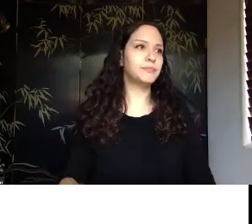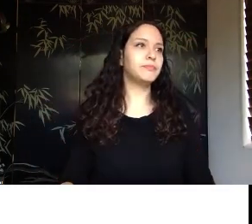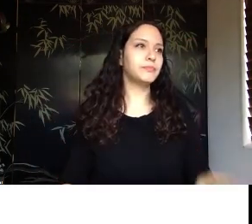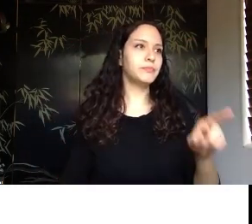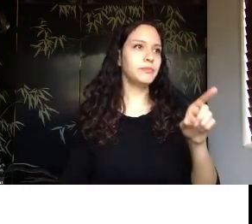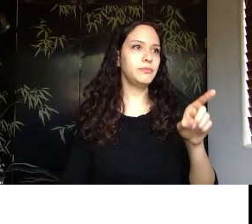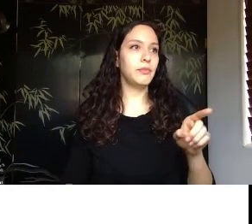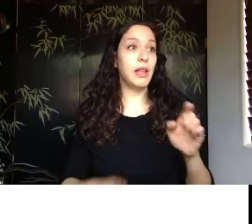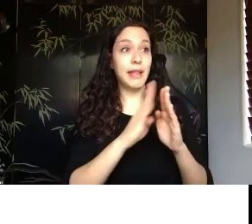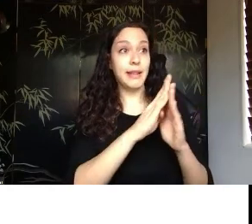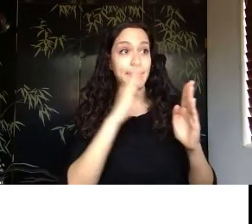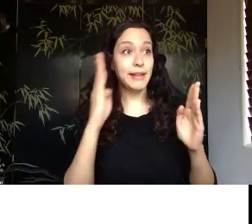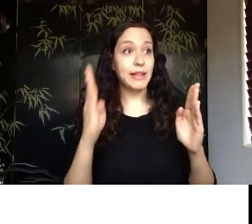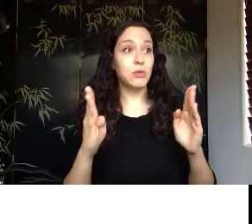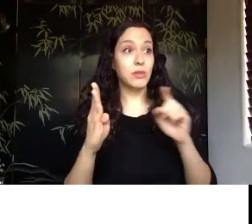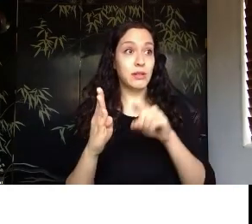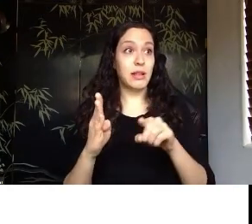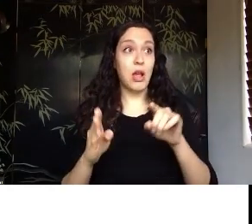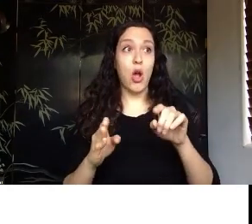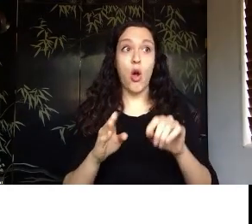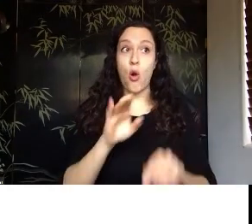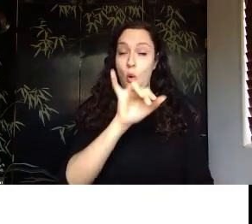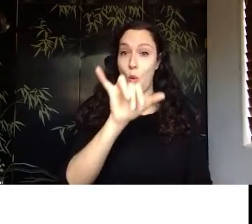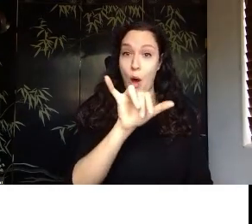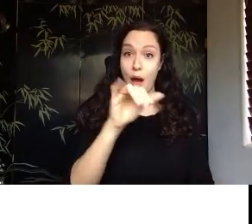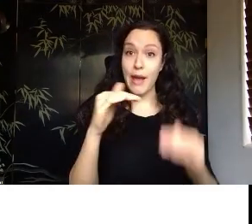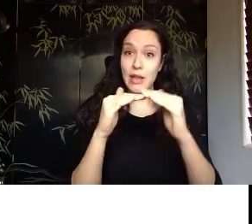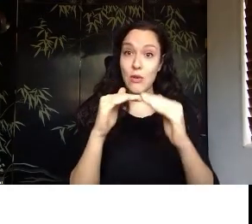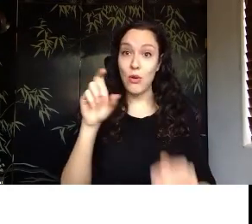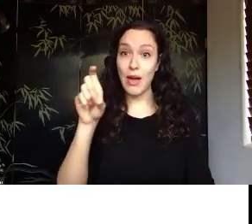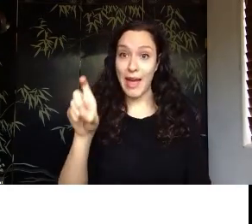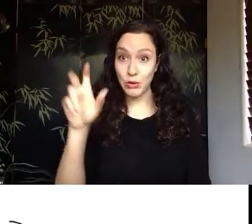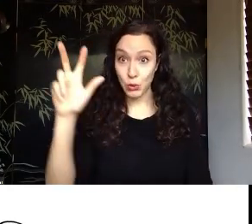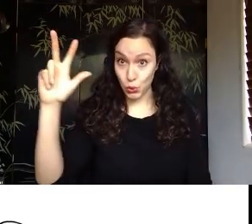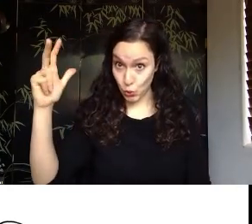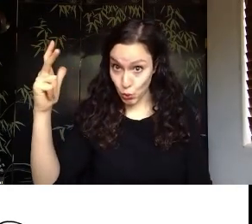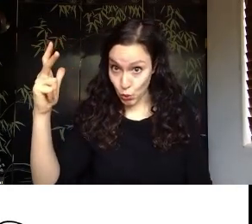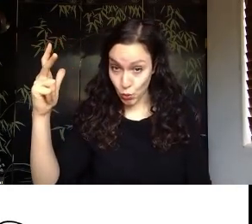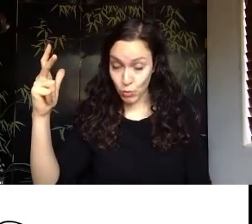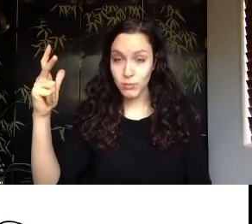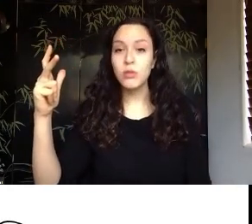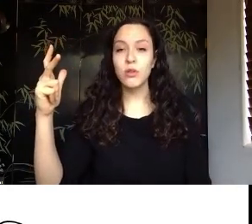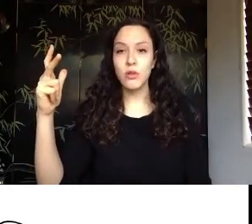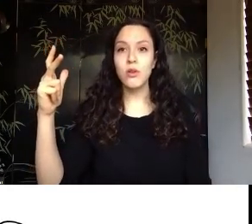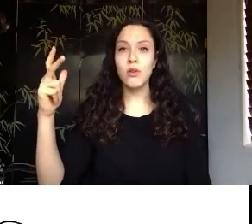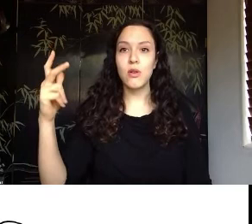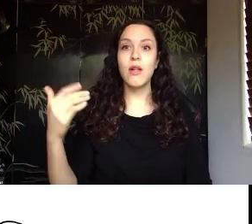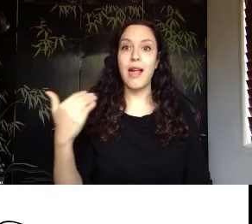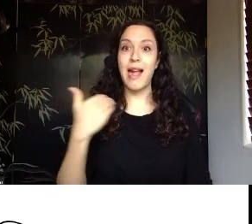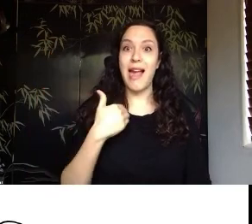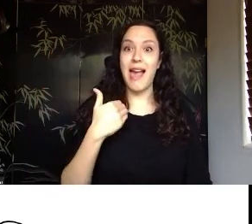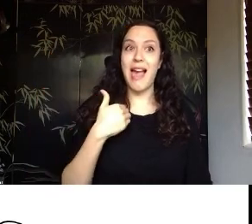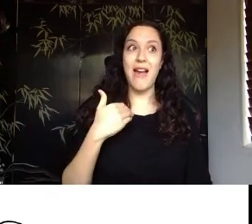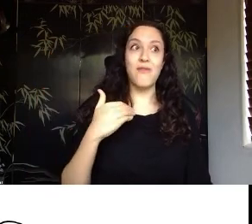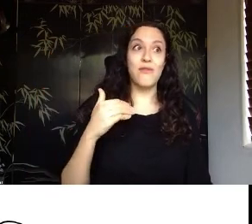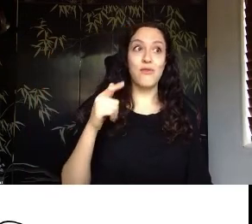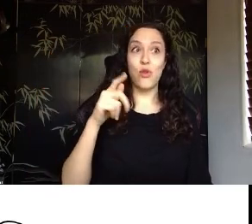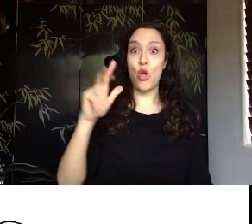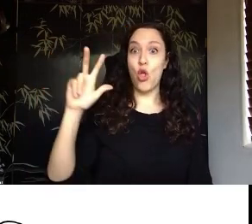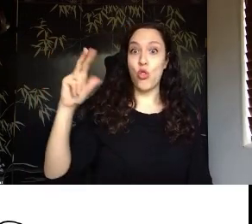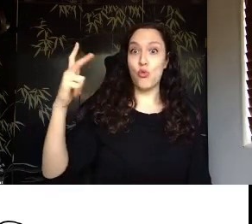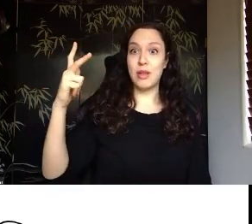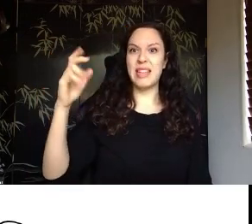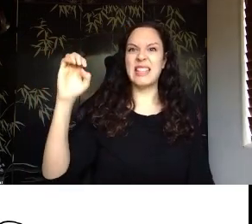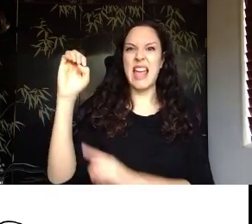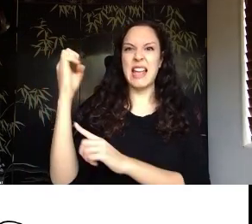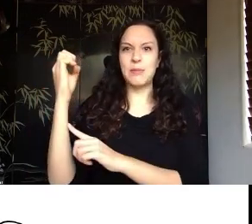cubed, okay, then I have a 3 as my exponent here. It's not to the